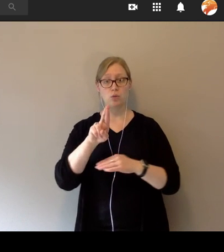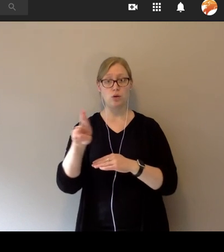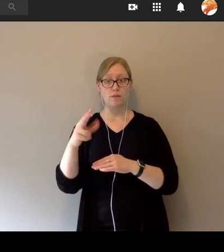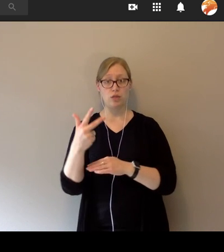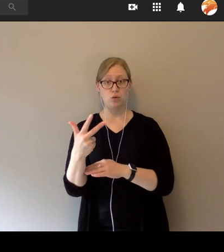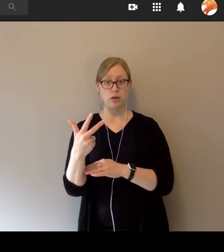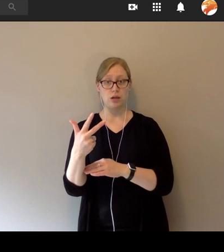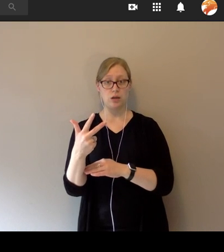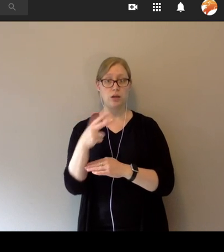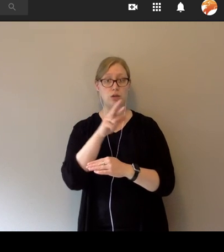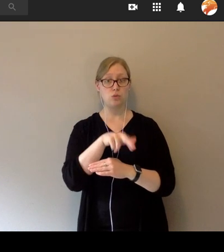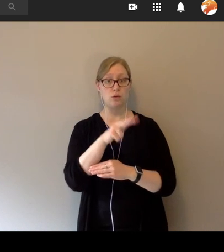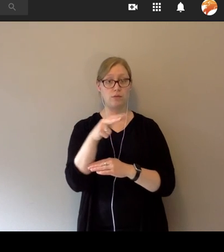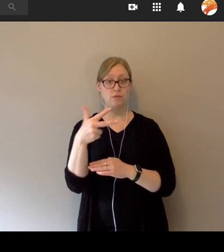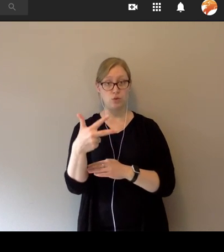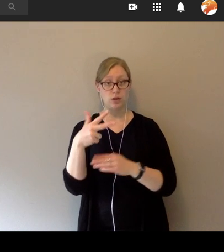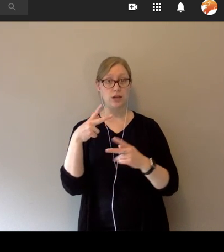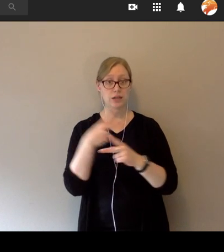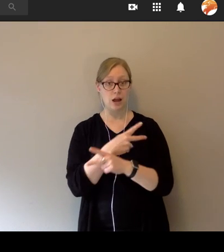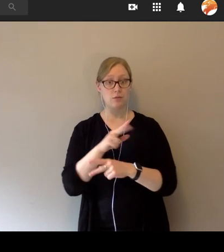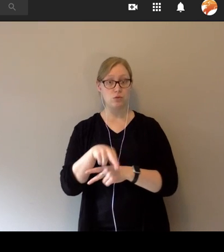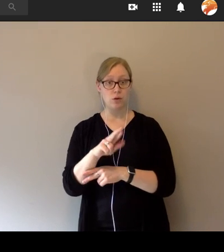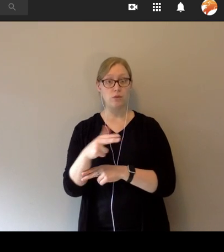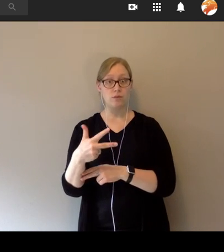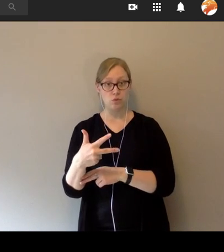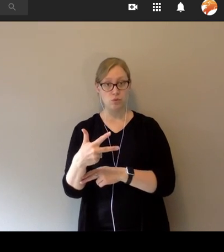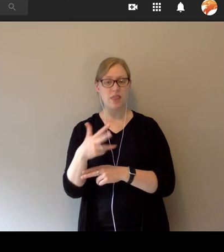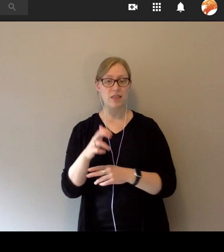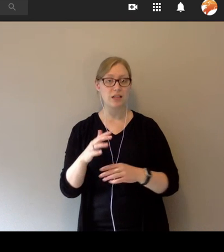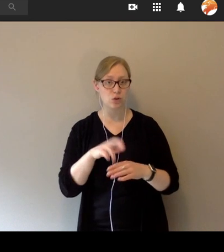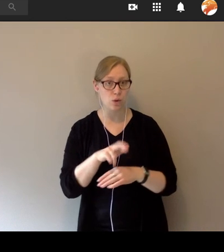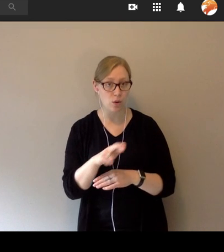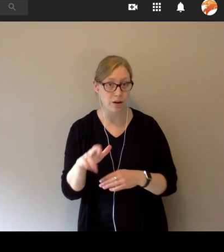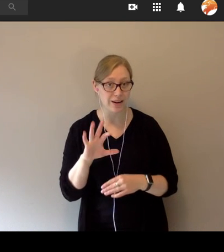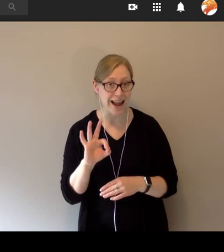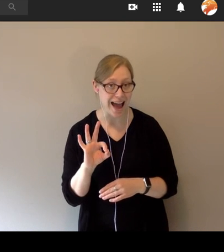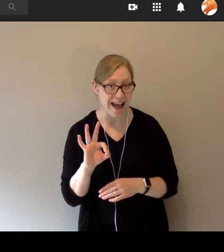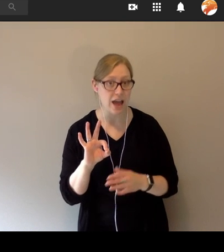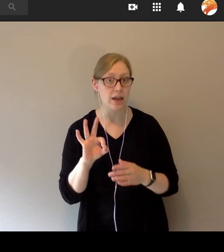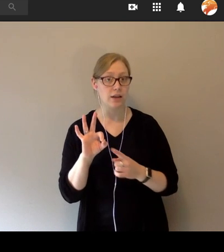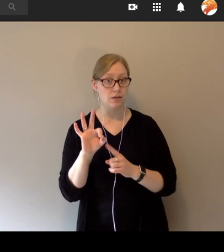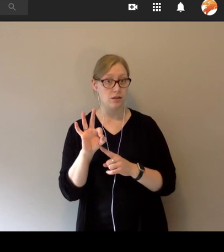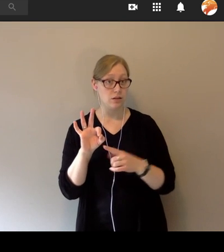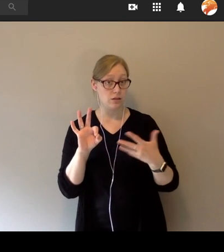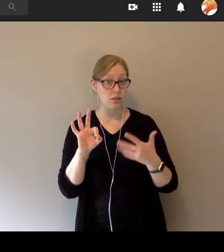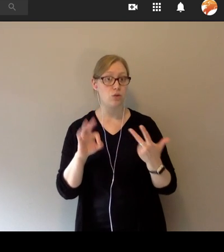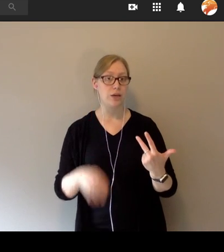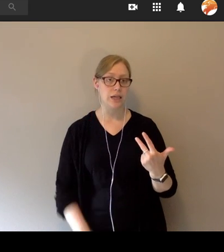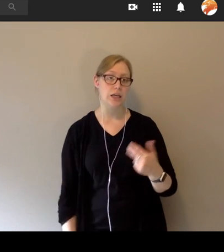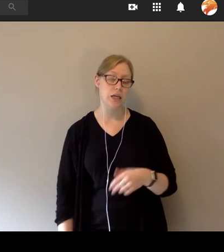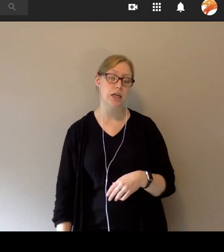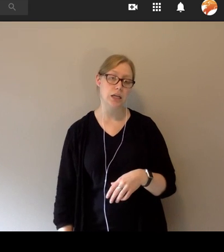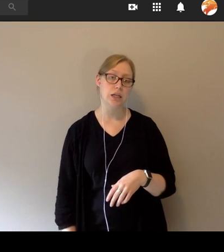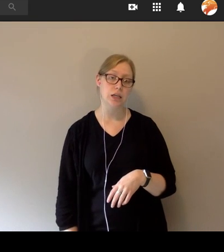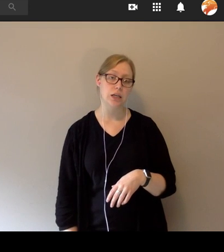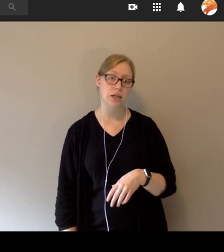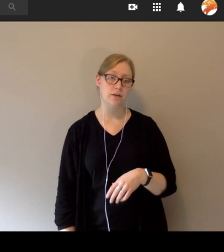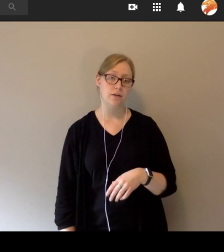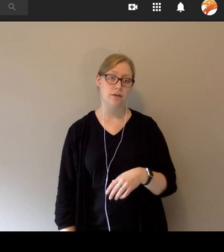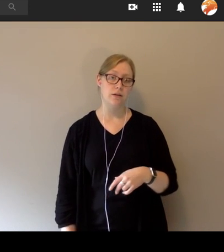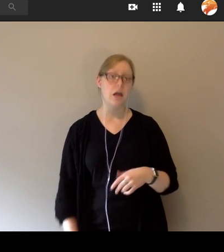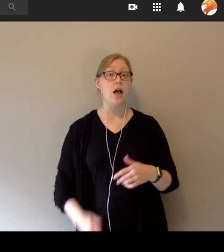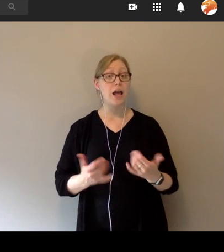3 times the square root of 3 is the square root of 9, which is 3. And now I can see that, well, 6 divides by